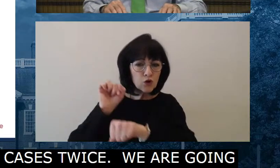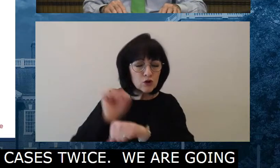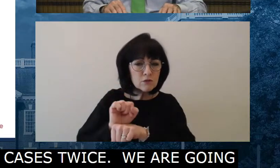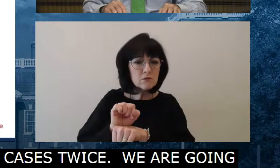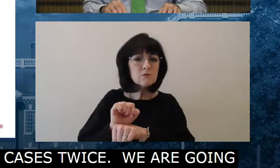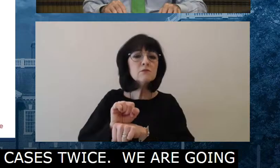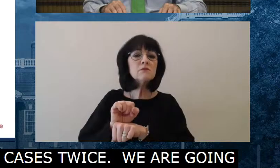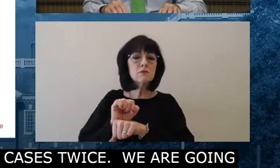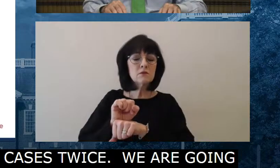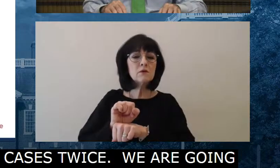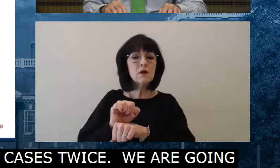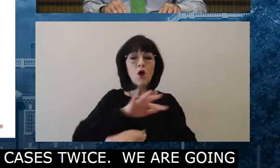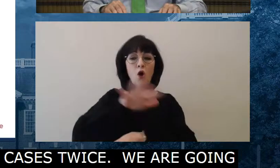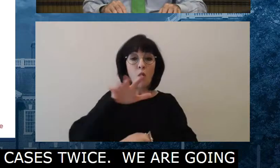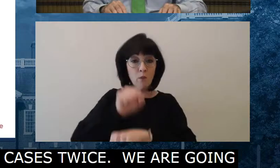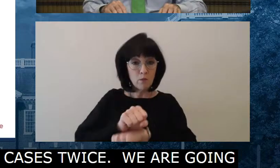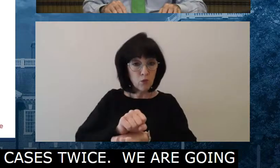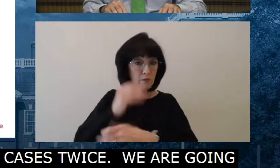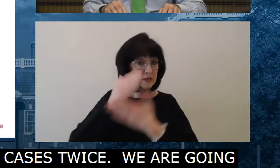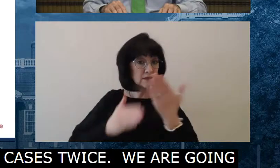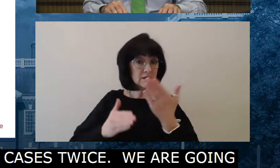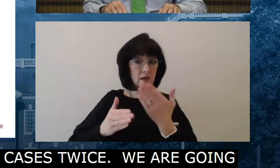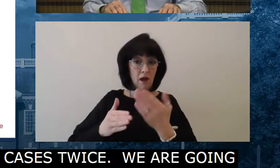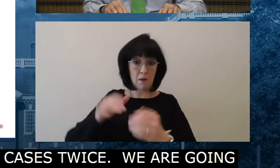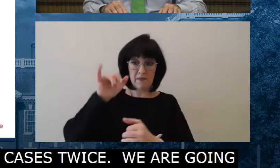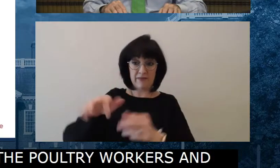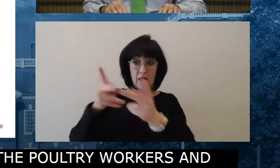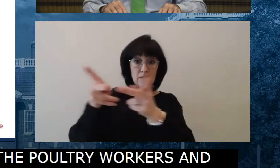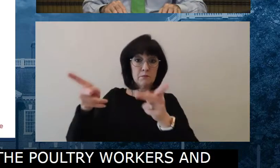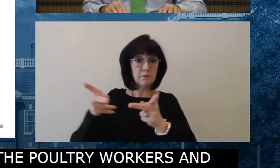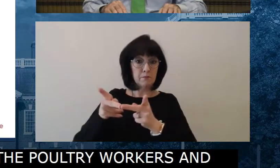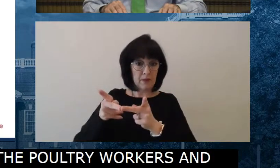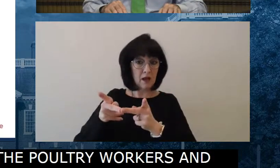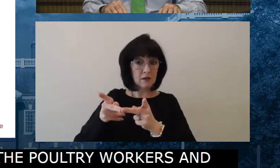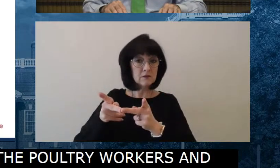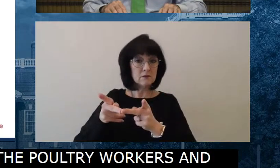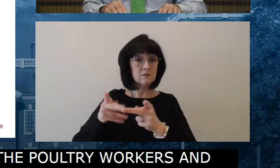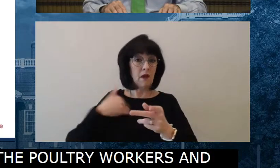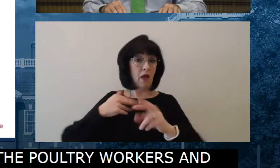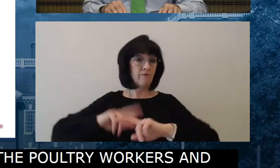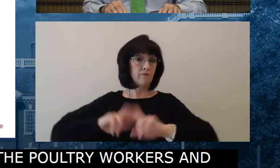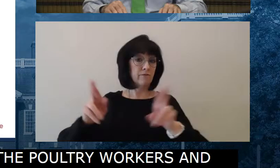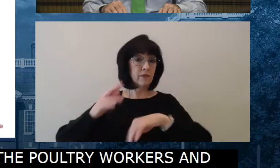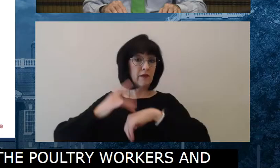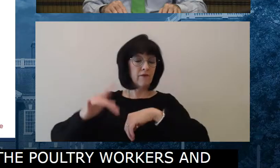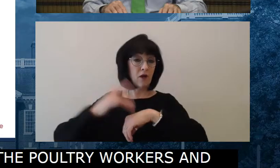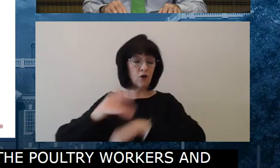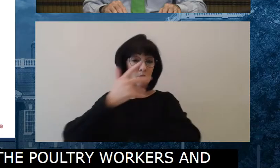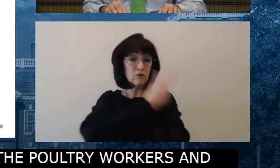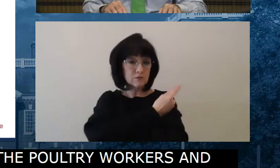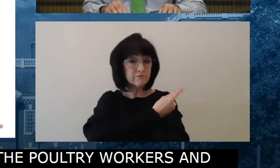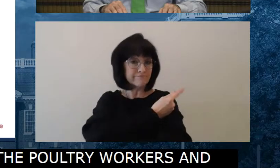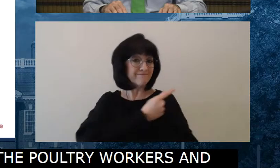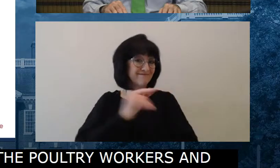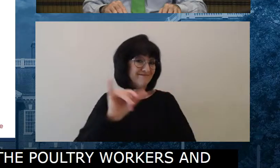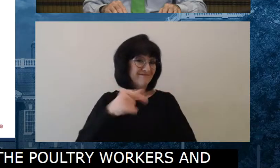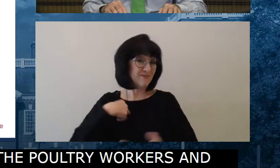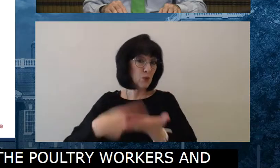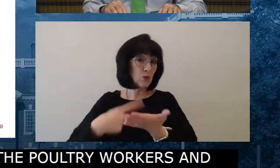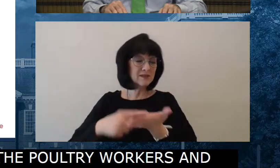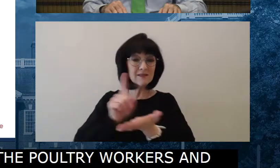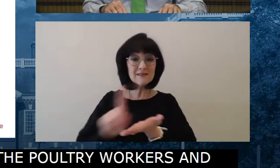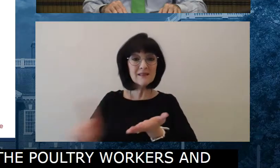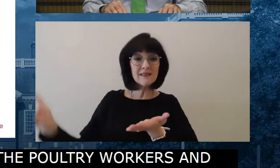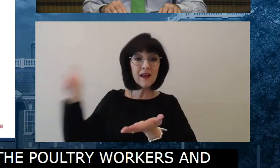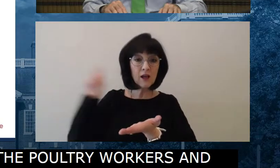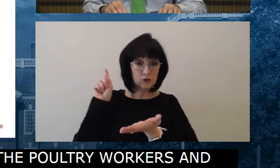vaccinations on site. You remember we talked last week about starting up with poultry processing plant workers, which